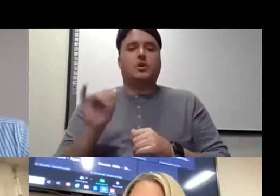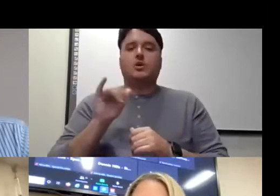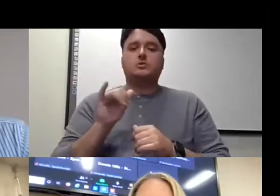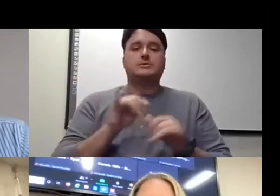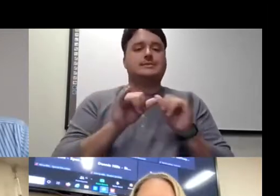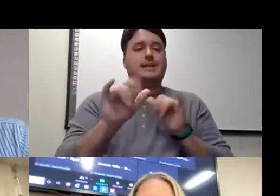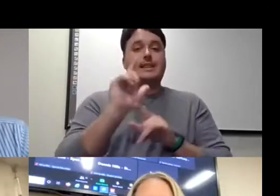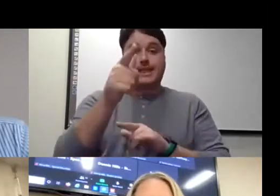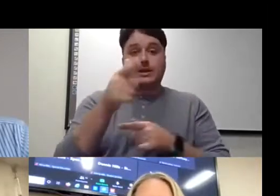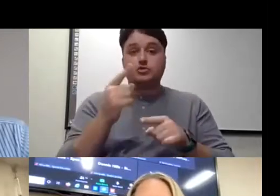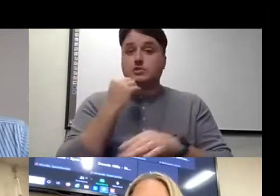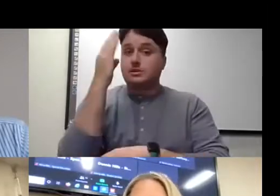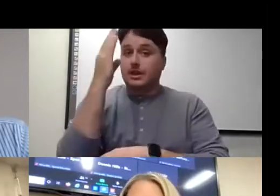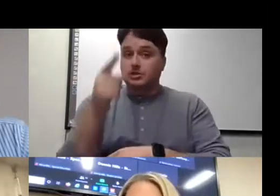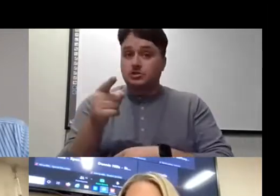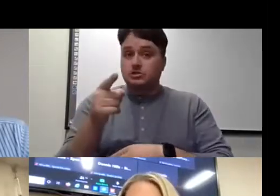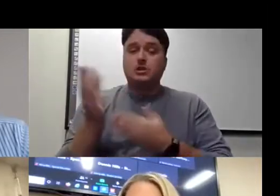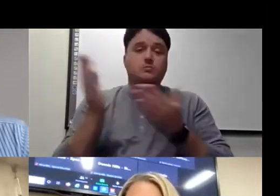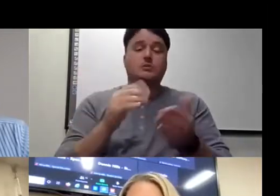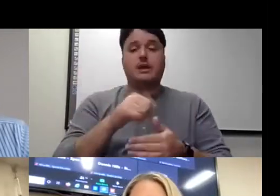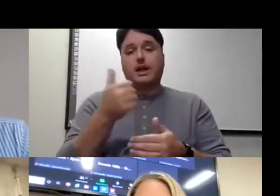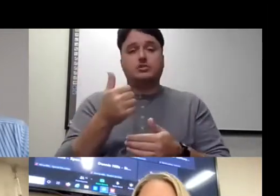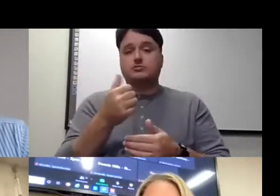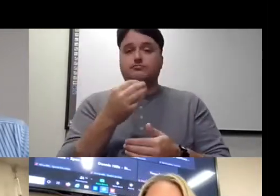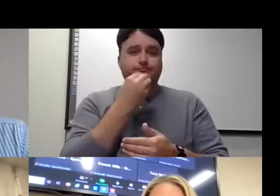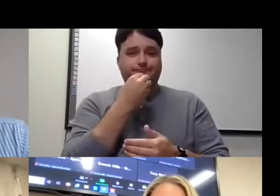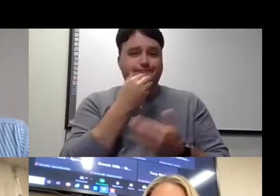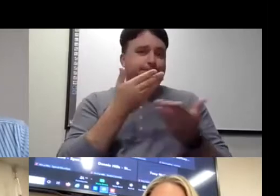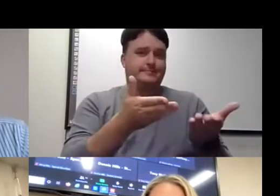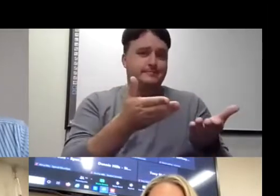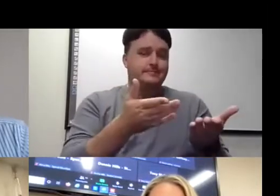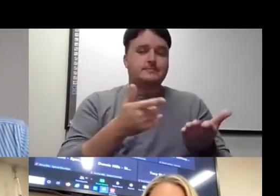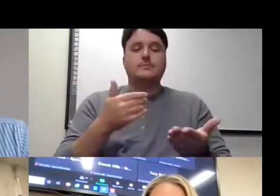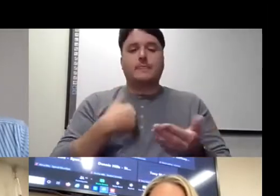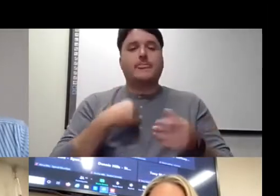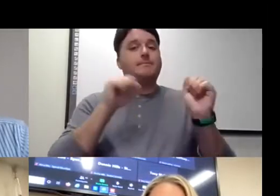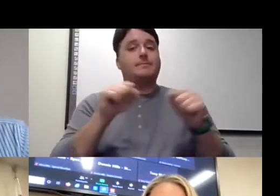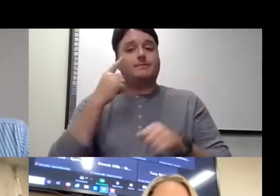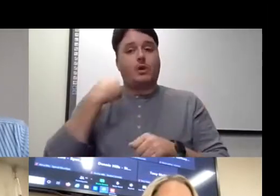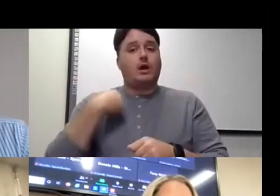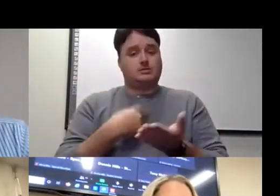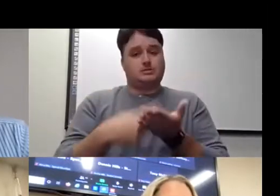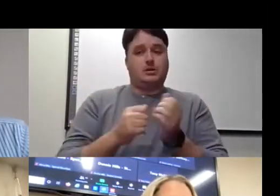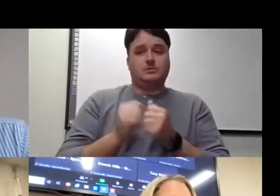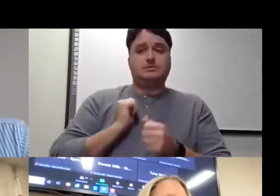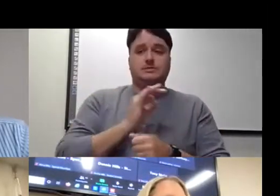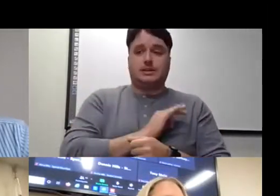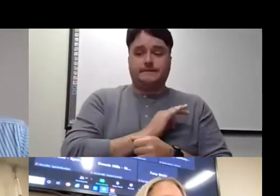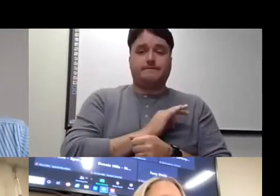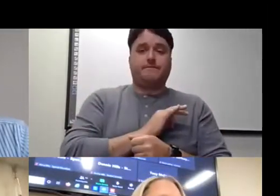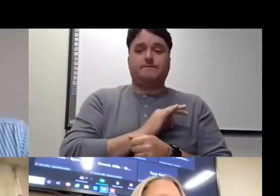later during lunchtime and sort of brought some other treats there, so that there's an availability for us to talk to the staff and